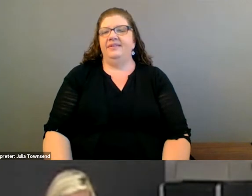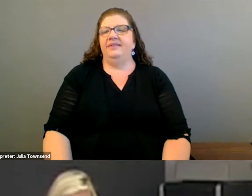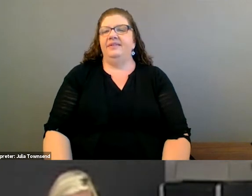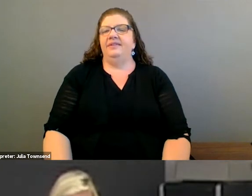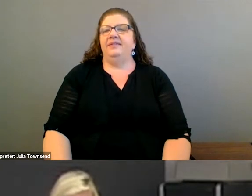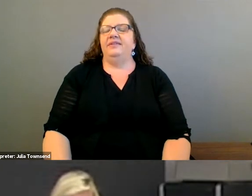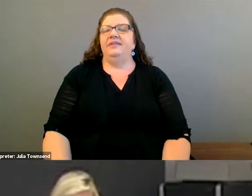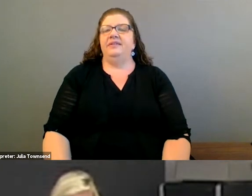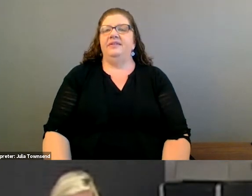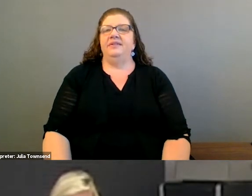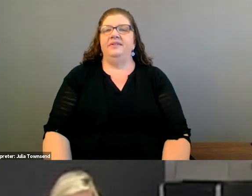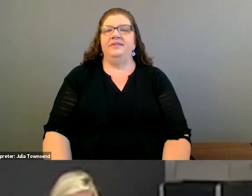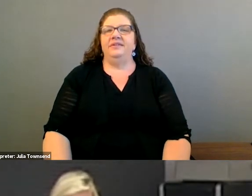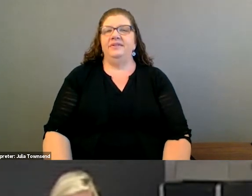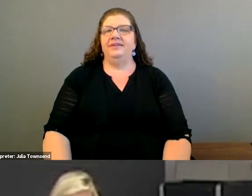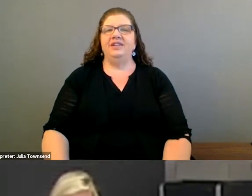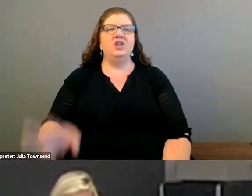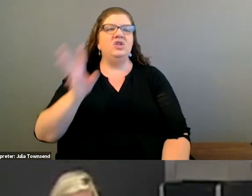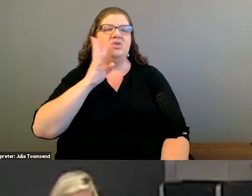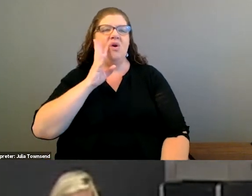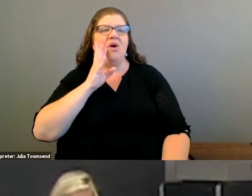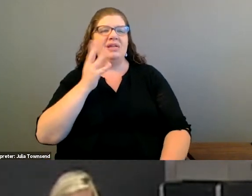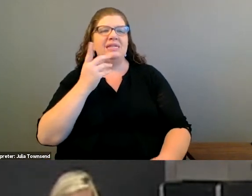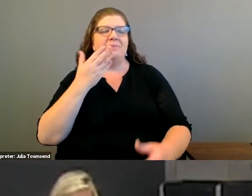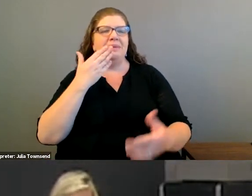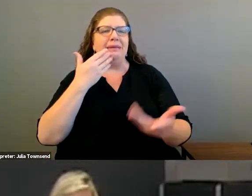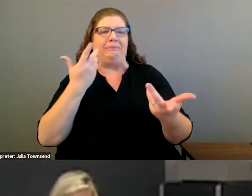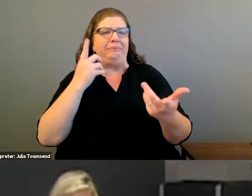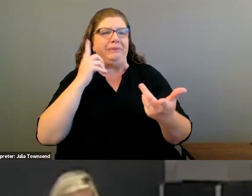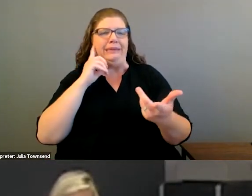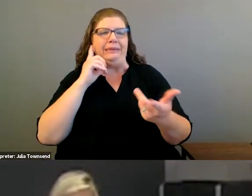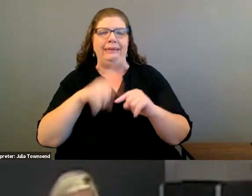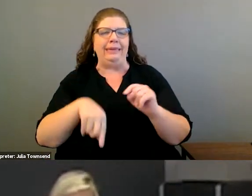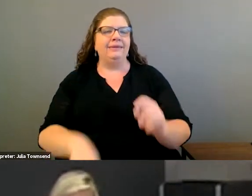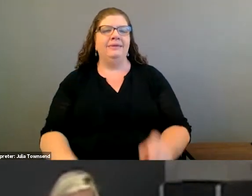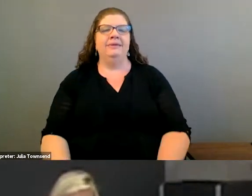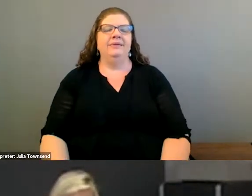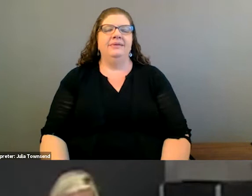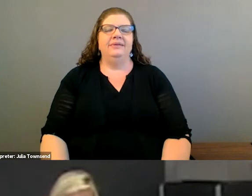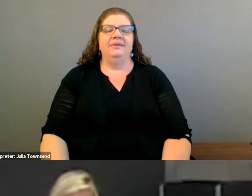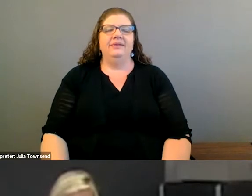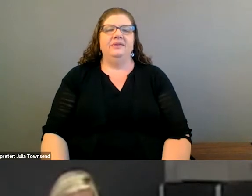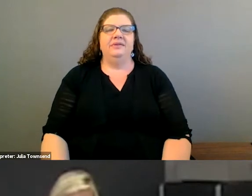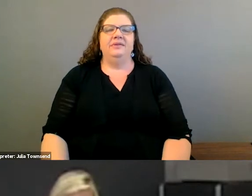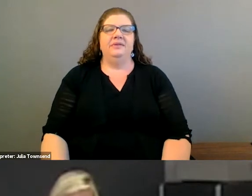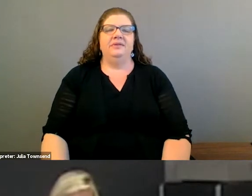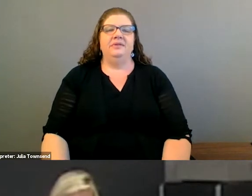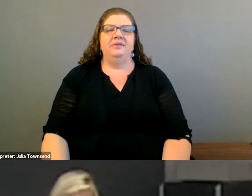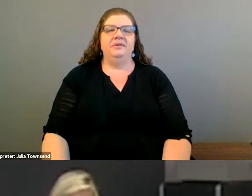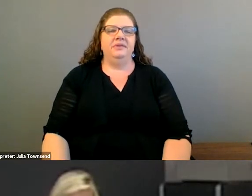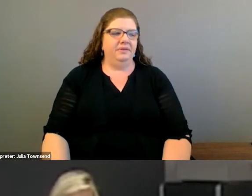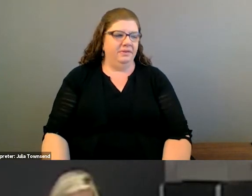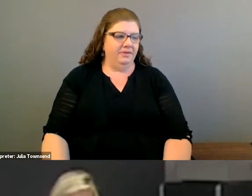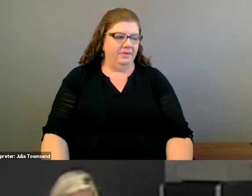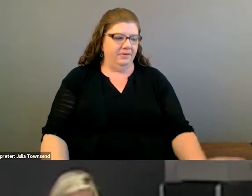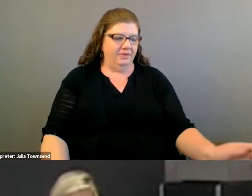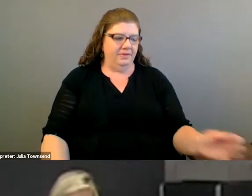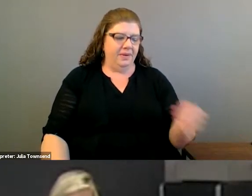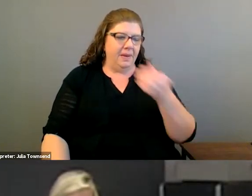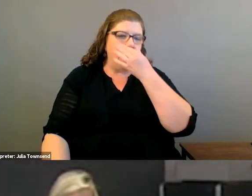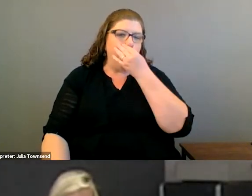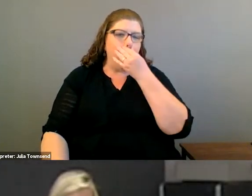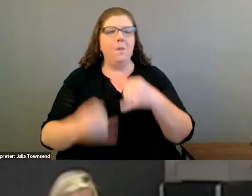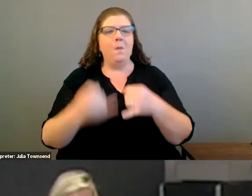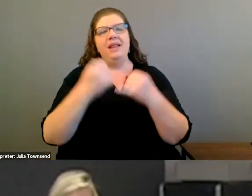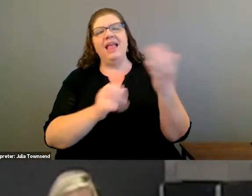to symbolize that it helps us blossom as a knowledgeable, fiscally responsible board. Thank you very much. One last round of